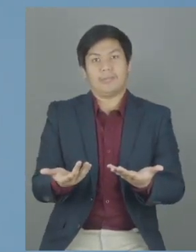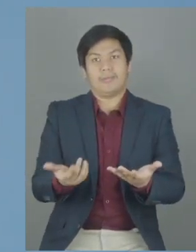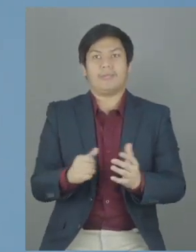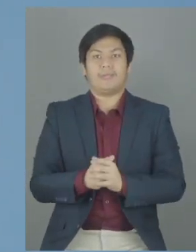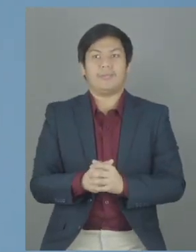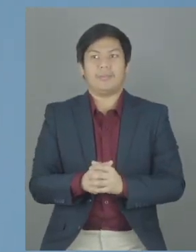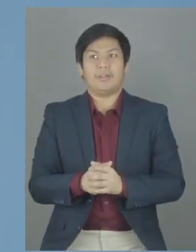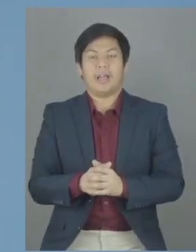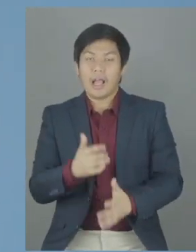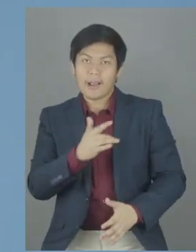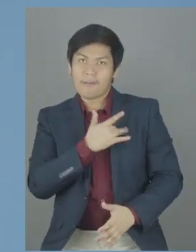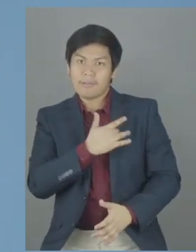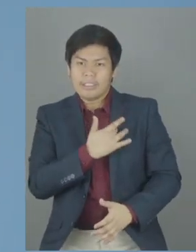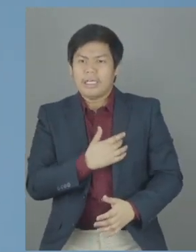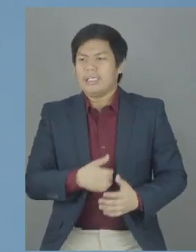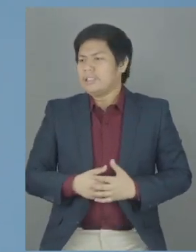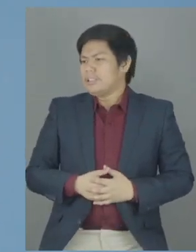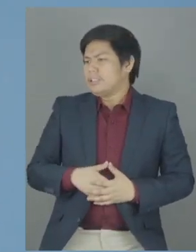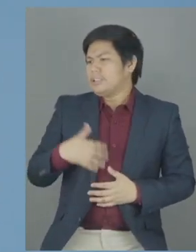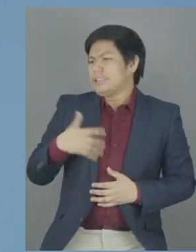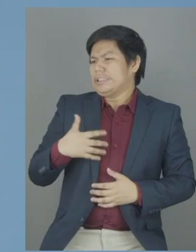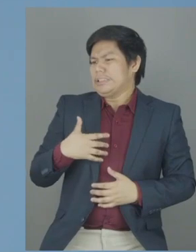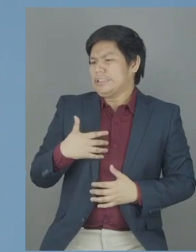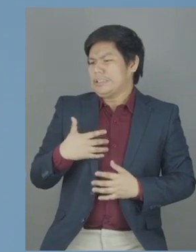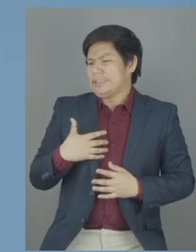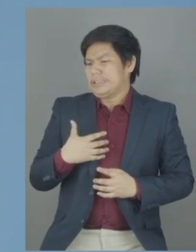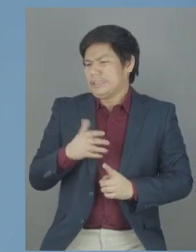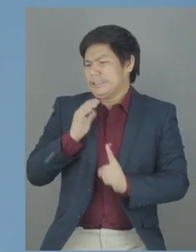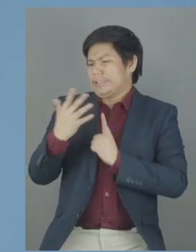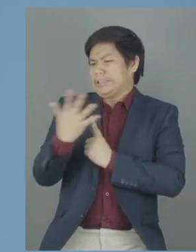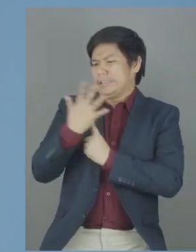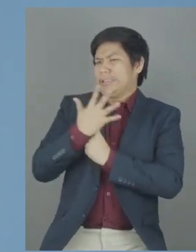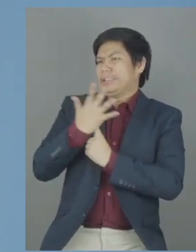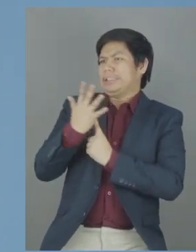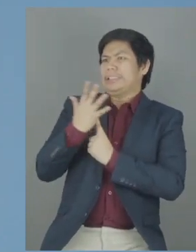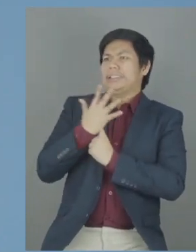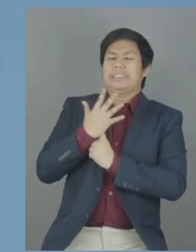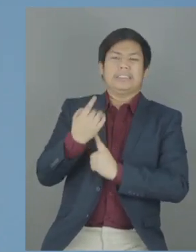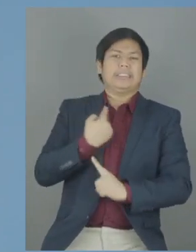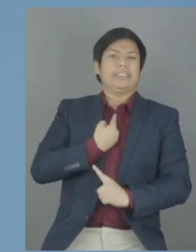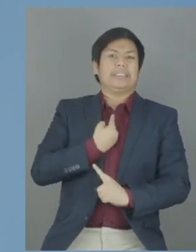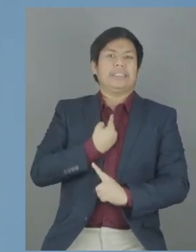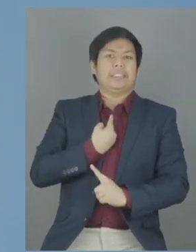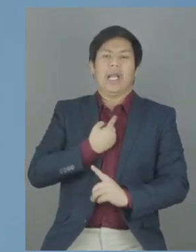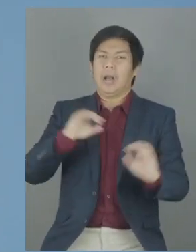And that feeling is hitting you because no one understands.